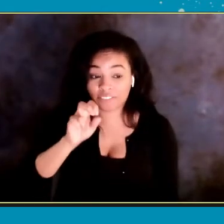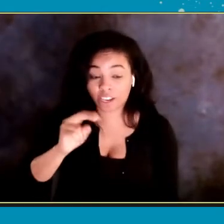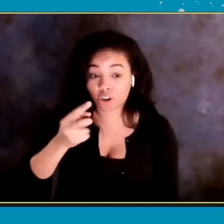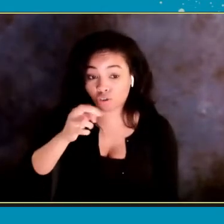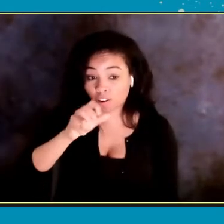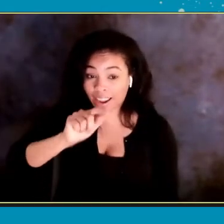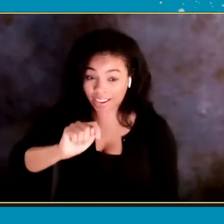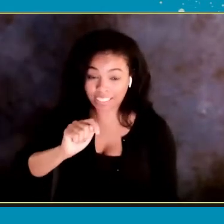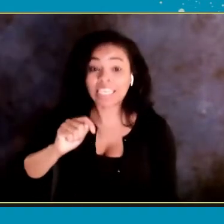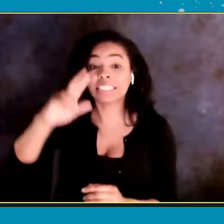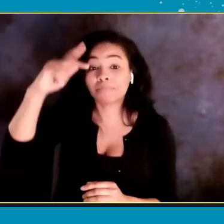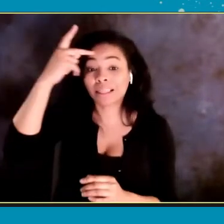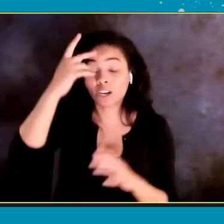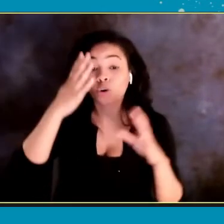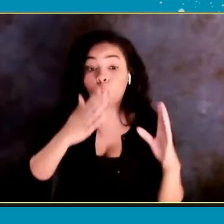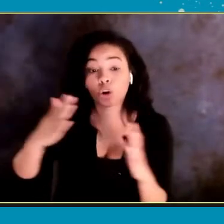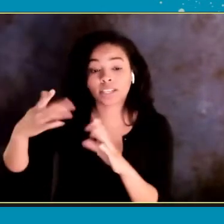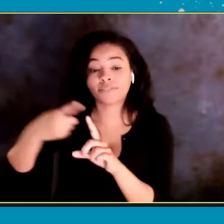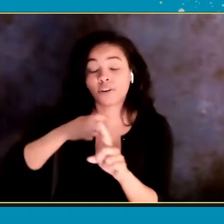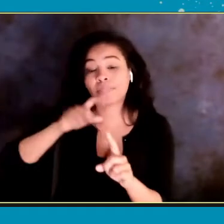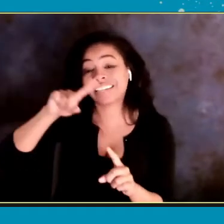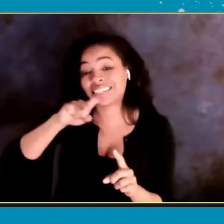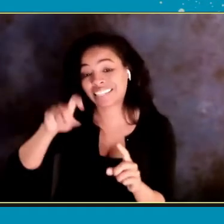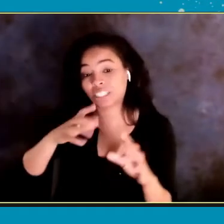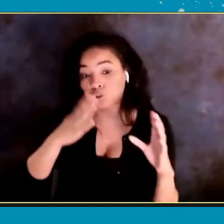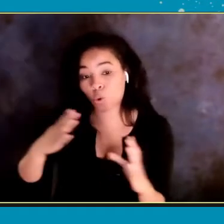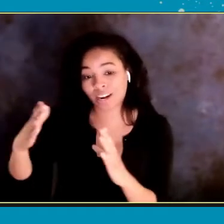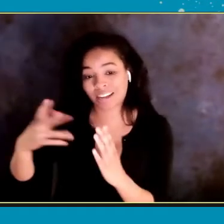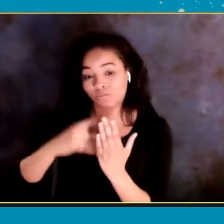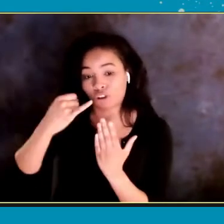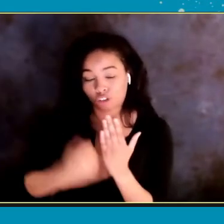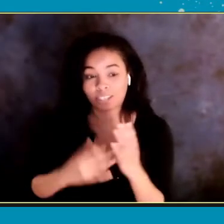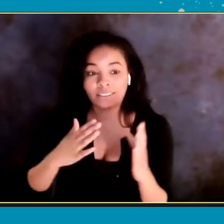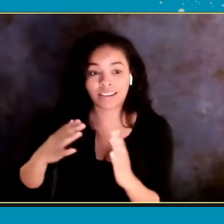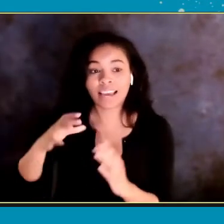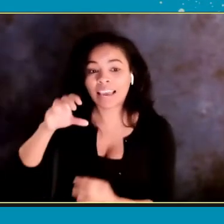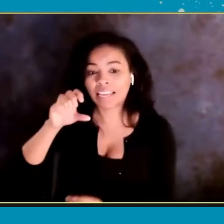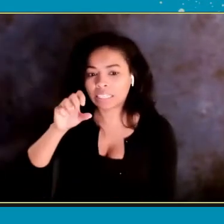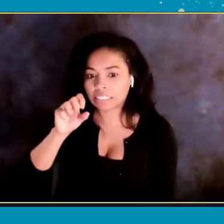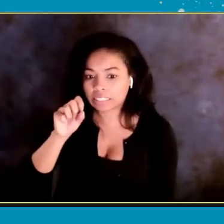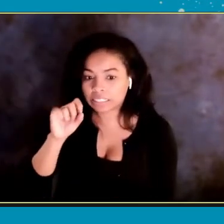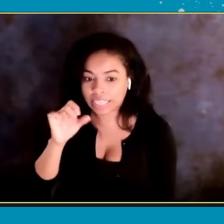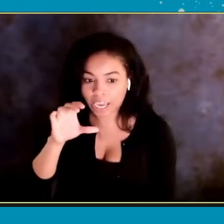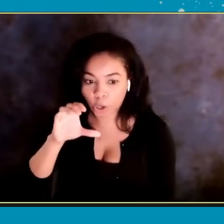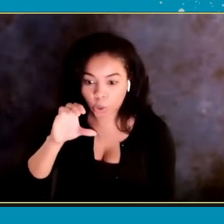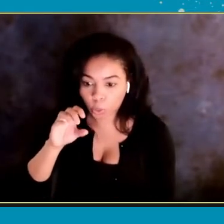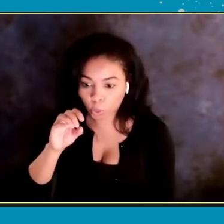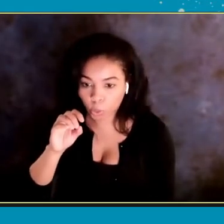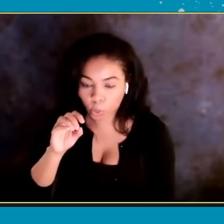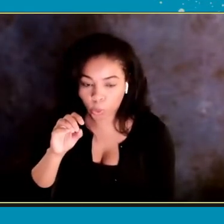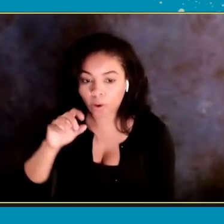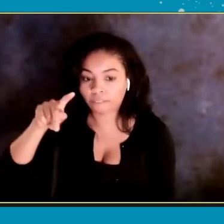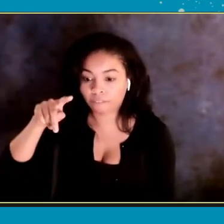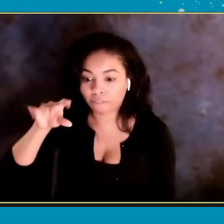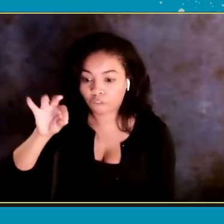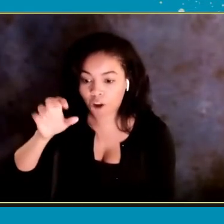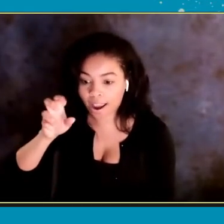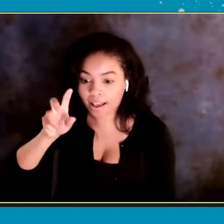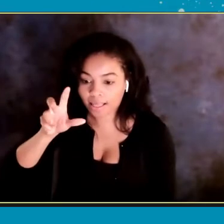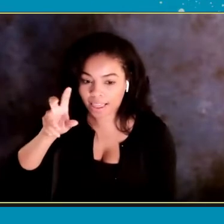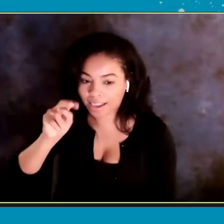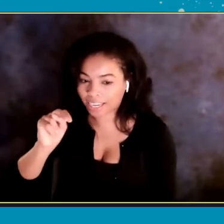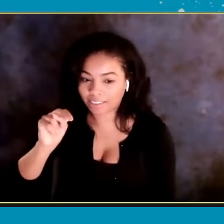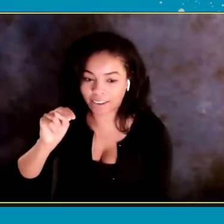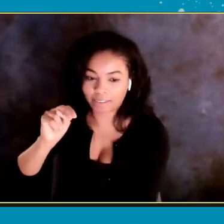Texas Organizing Project, and Sekou Franklin from Democracy Nashville, Democratic Communities, who